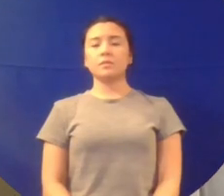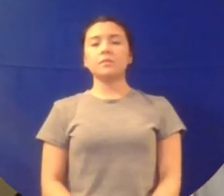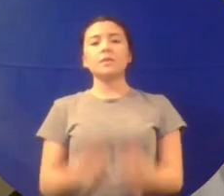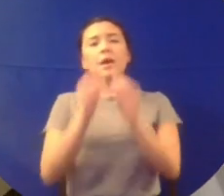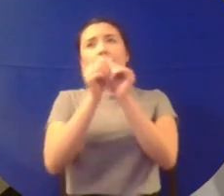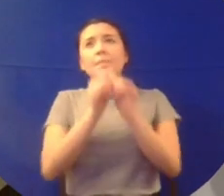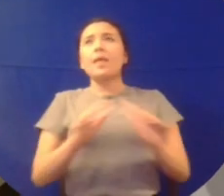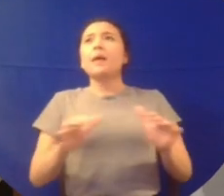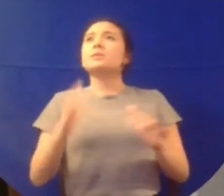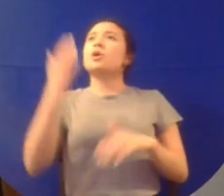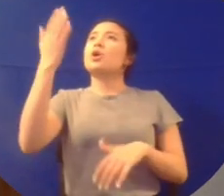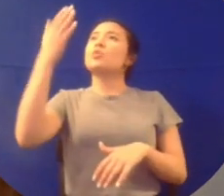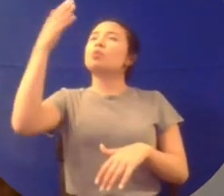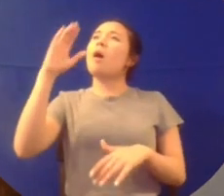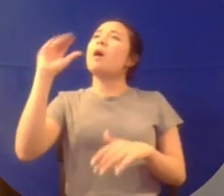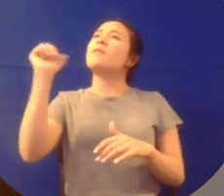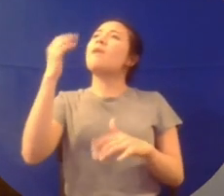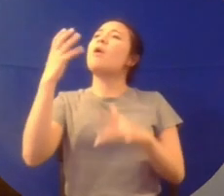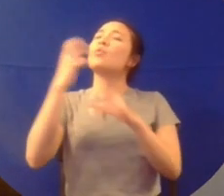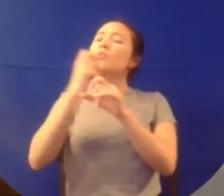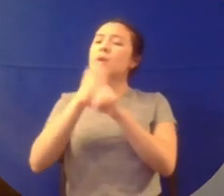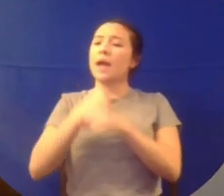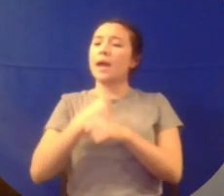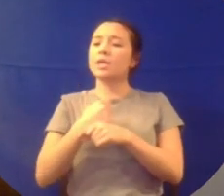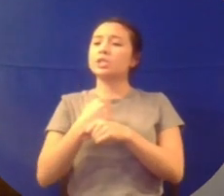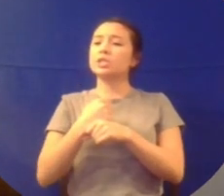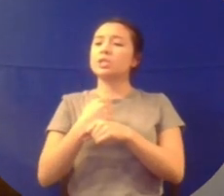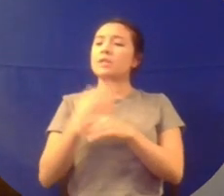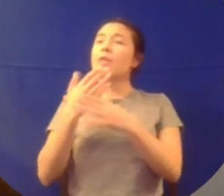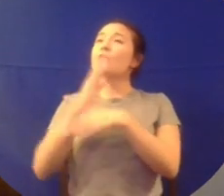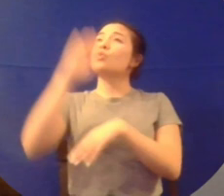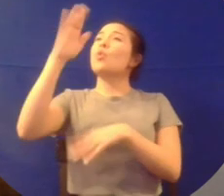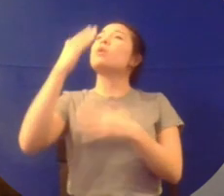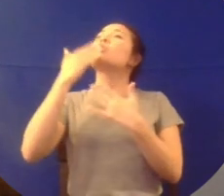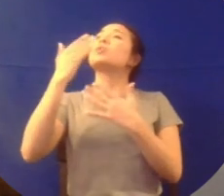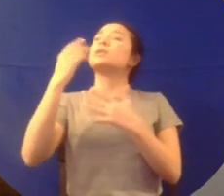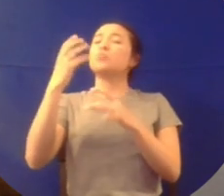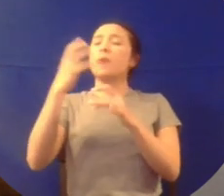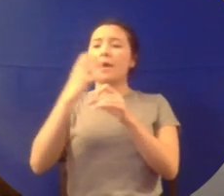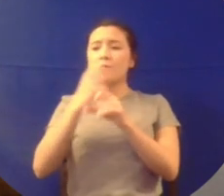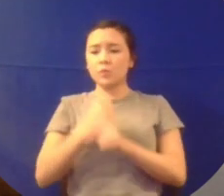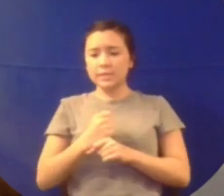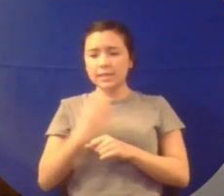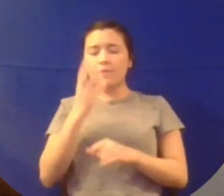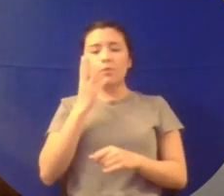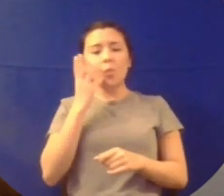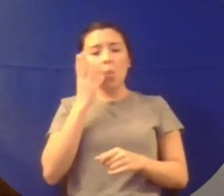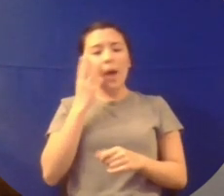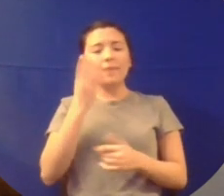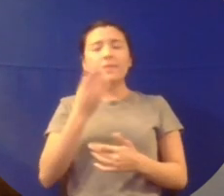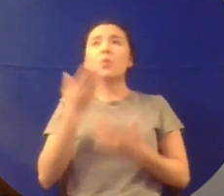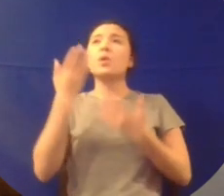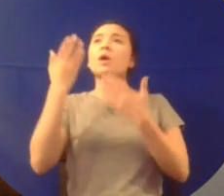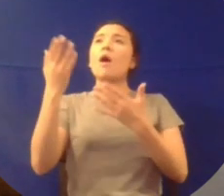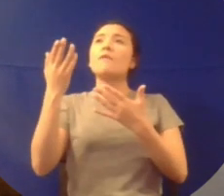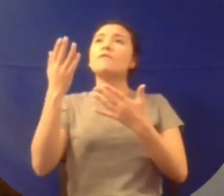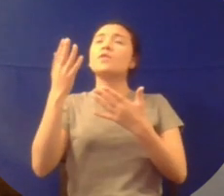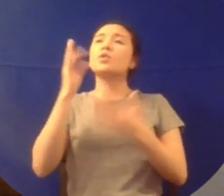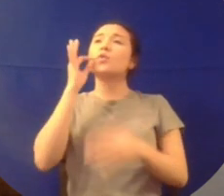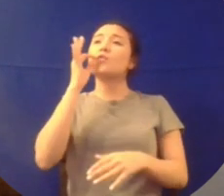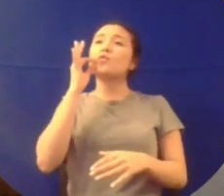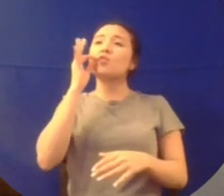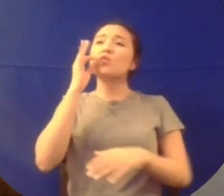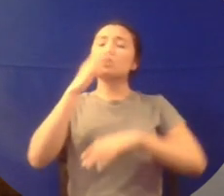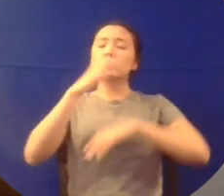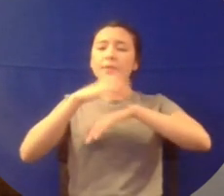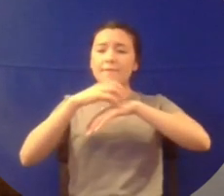Blessed are you, Lord God of all creation, for through your goodness we have received the wine we offer you, fruit of the vine and work